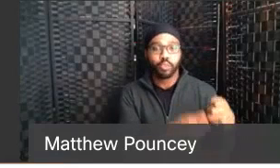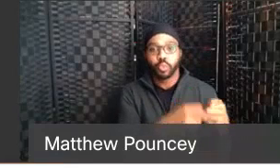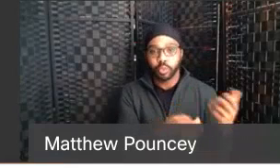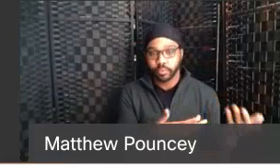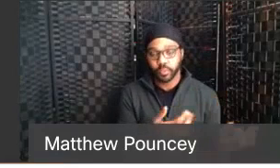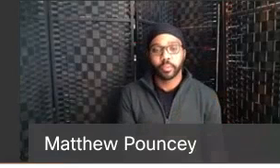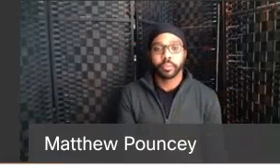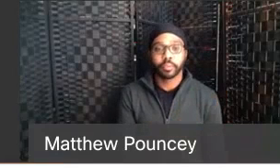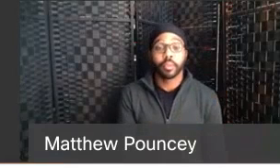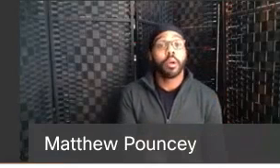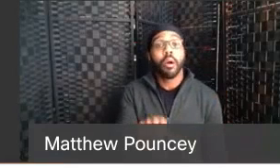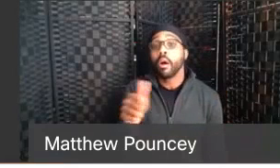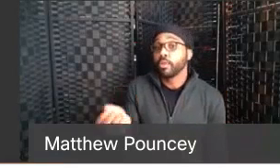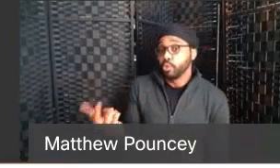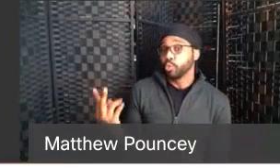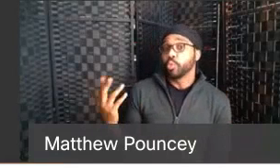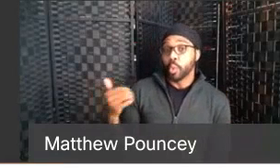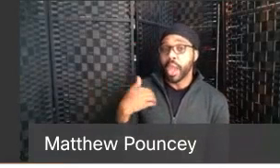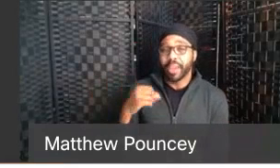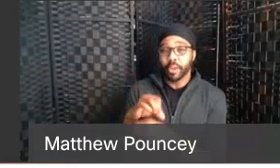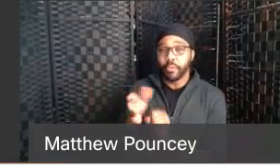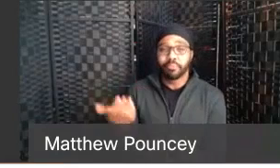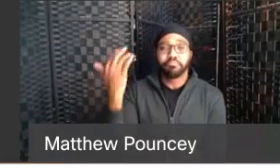The other 2 had COVID some time ago.